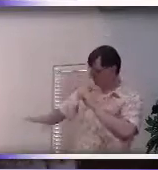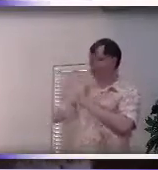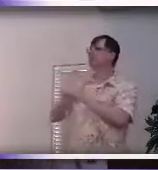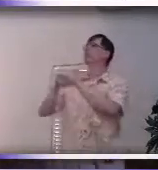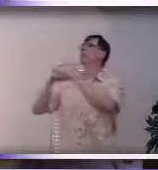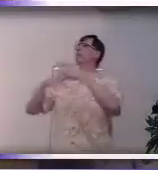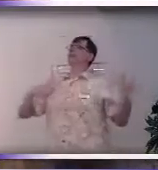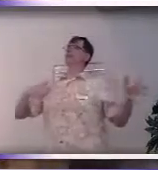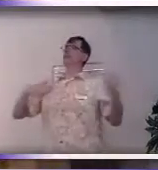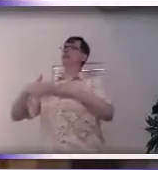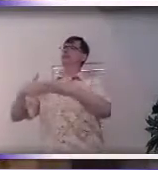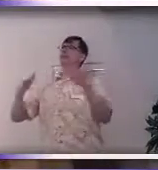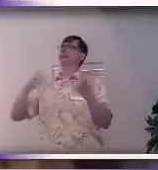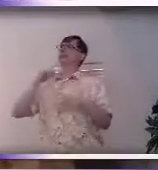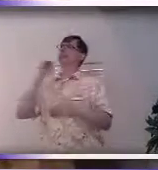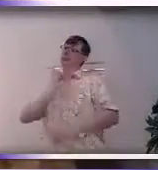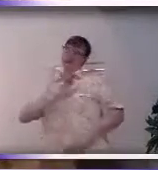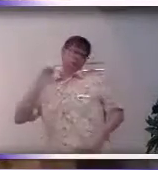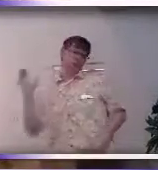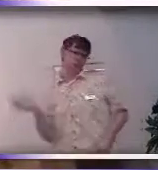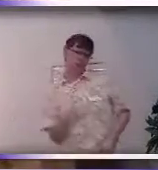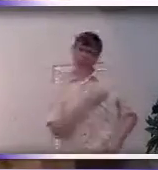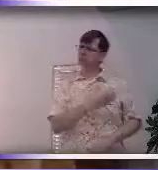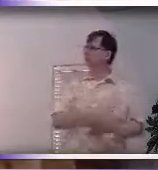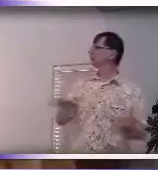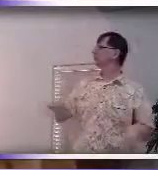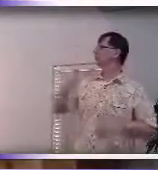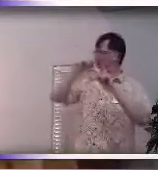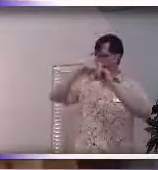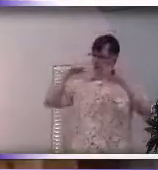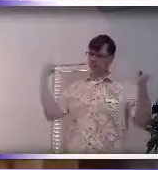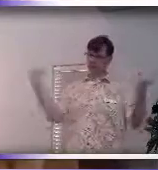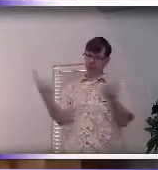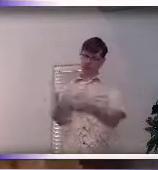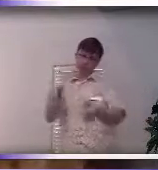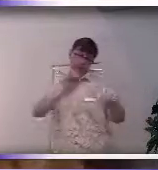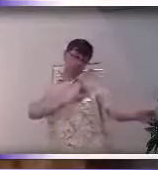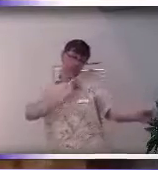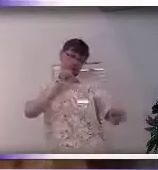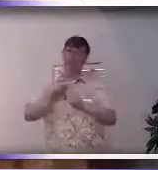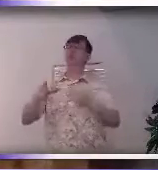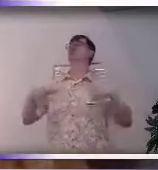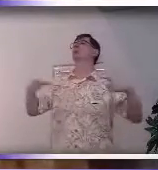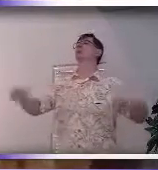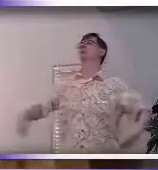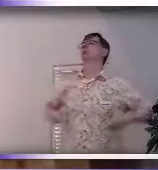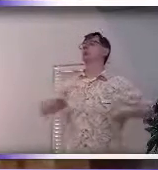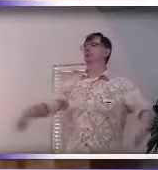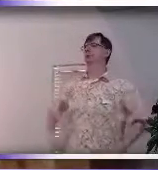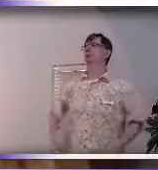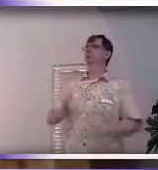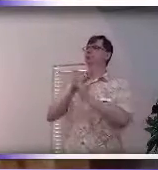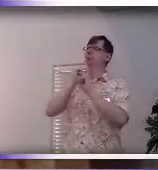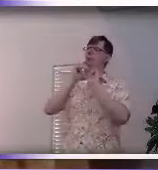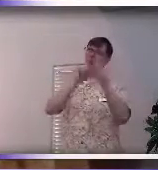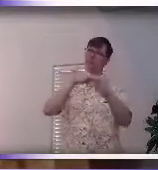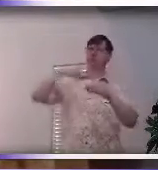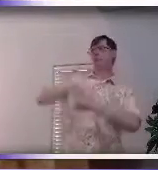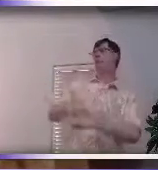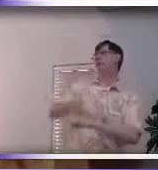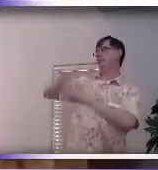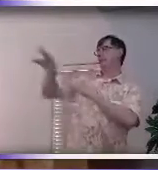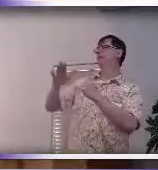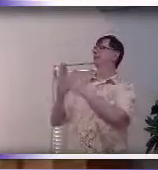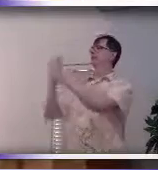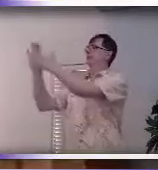no clause in this particular sacred contract we call life that says we can just skip it.